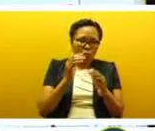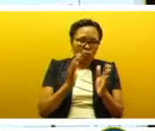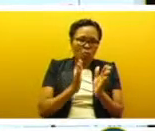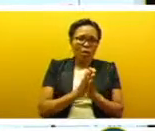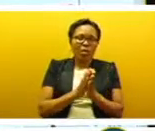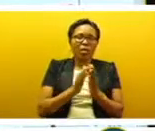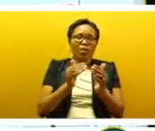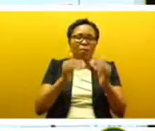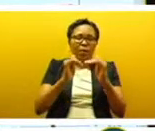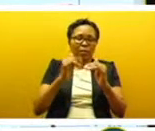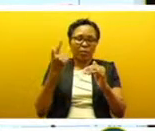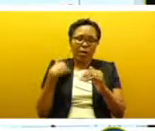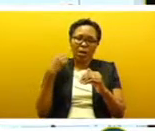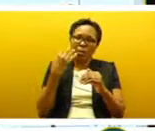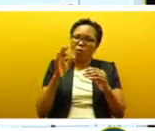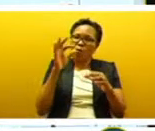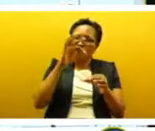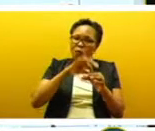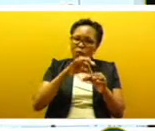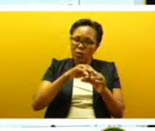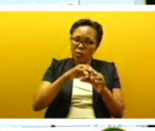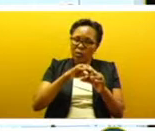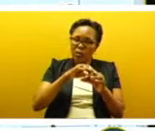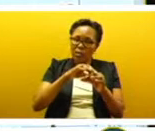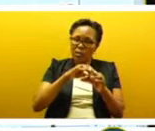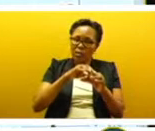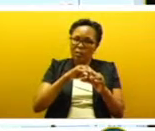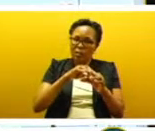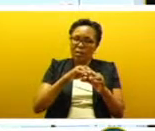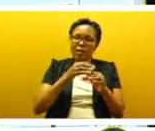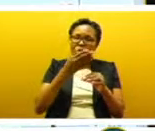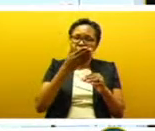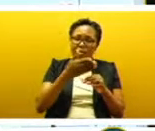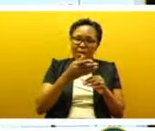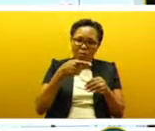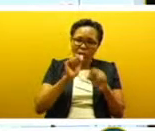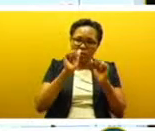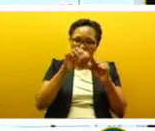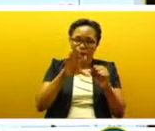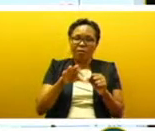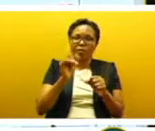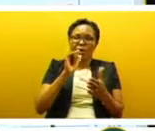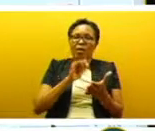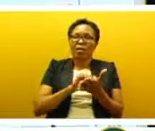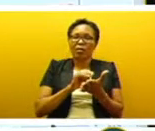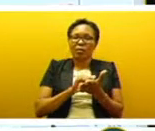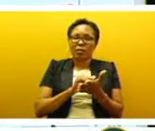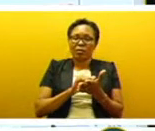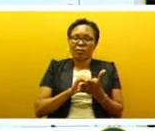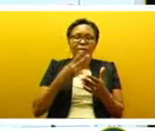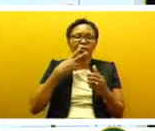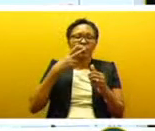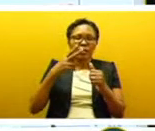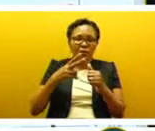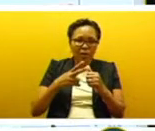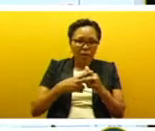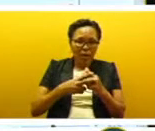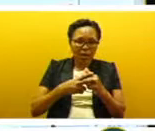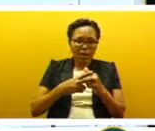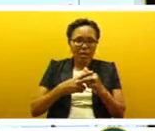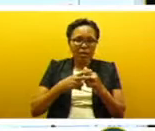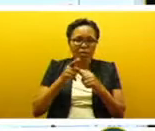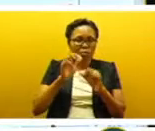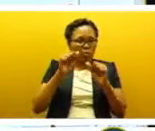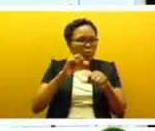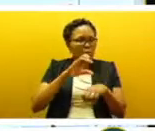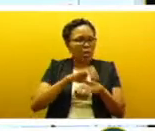number of votes available, you will find that the 700, if you multiply that, you'll get